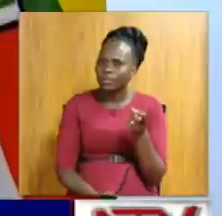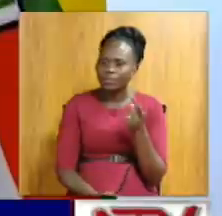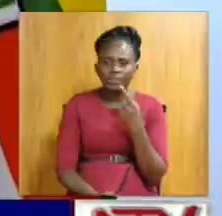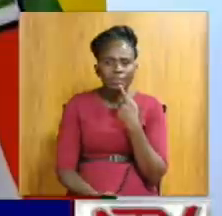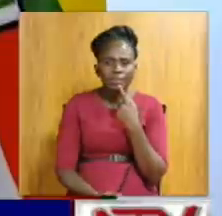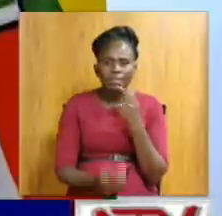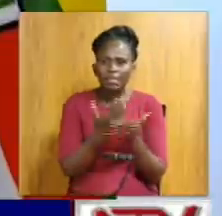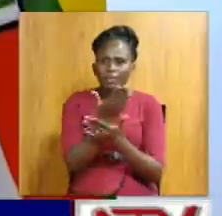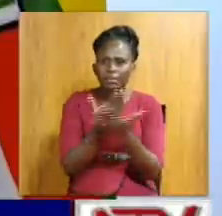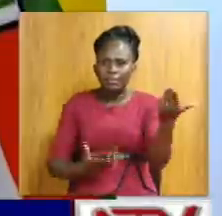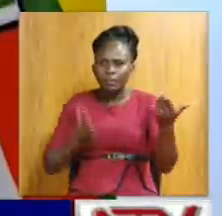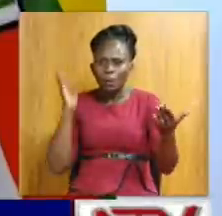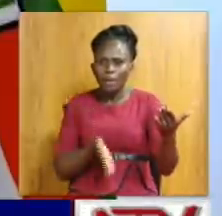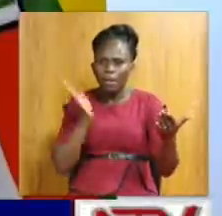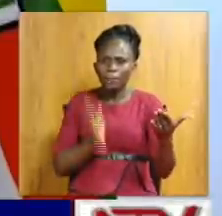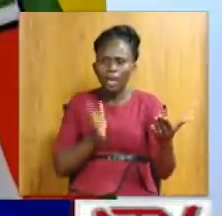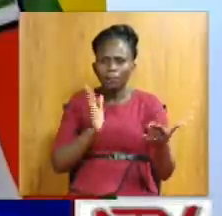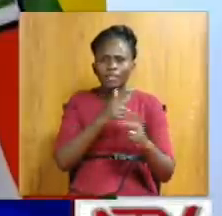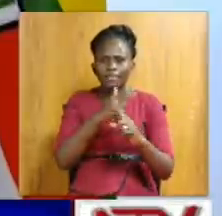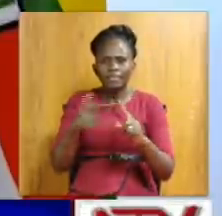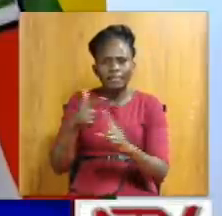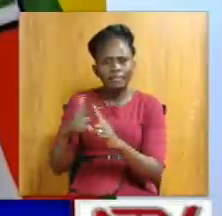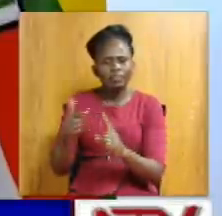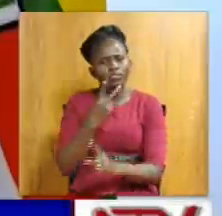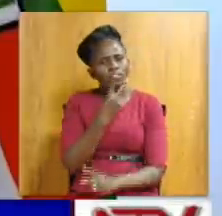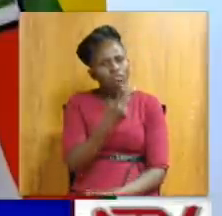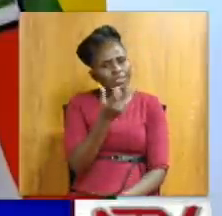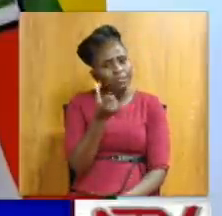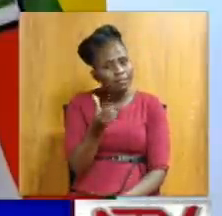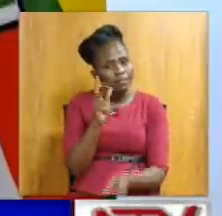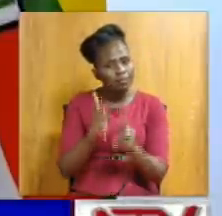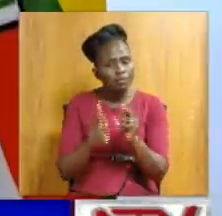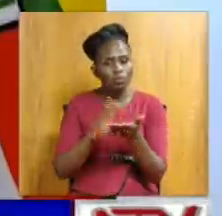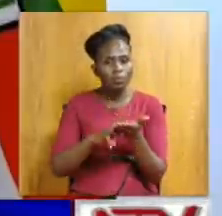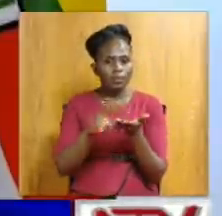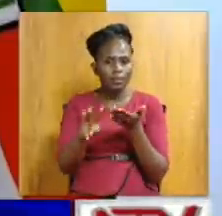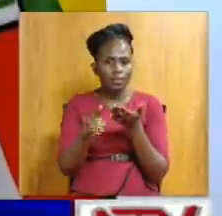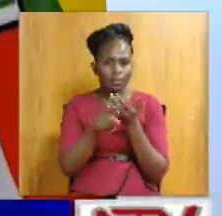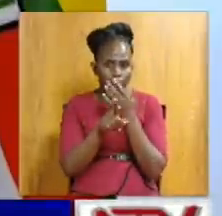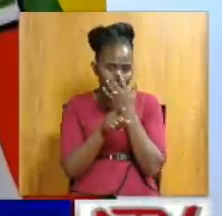Bijambia operators killed 26 people in the massacre area.